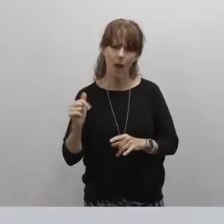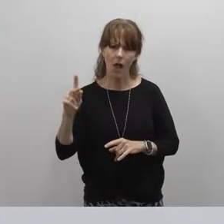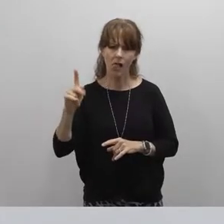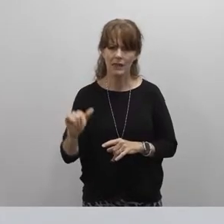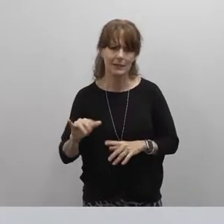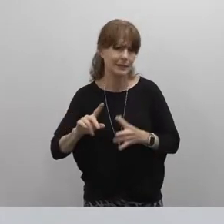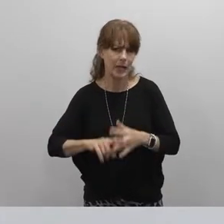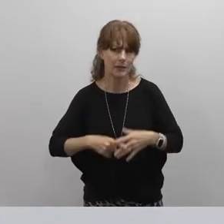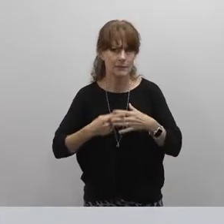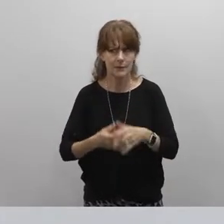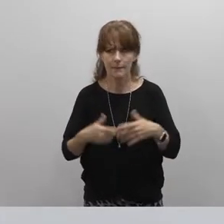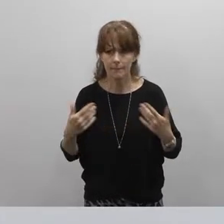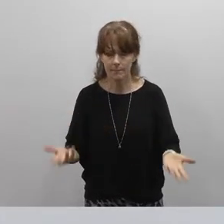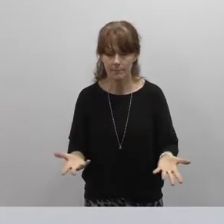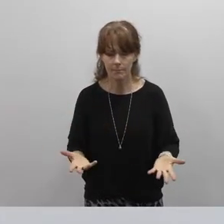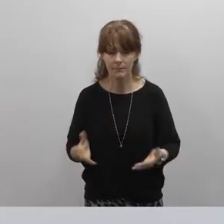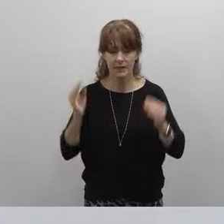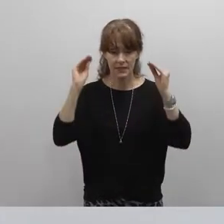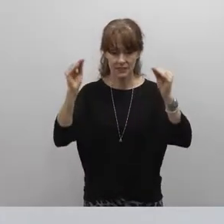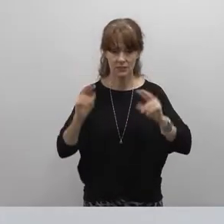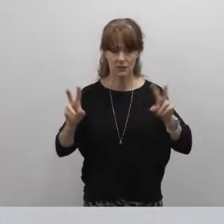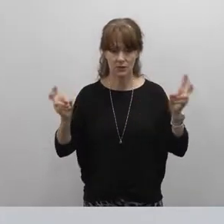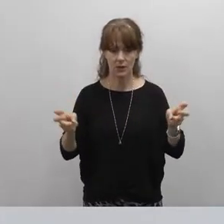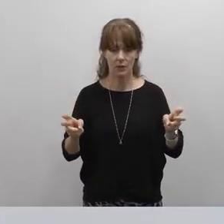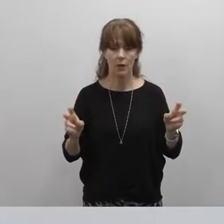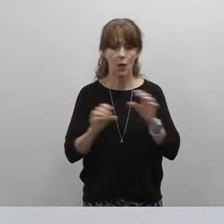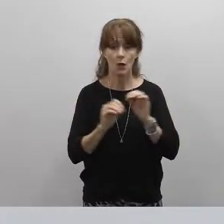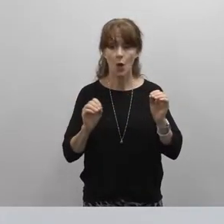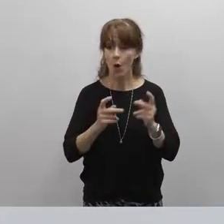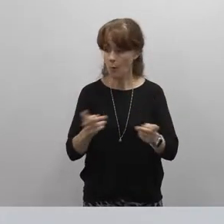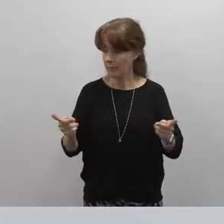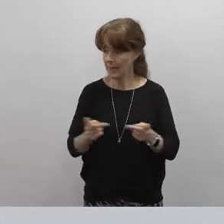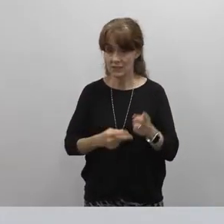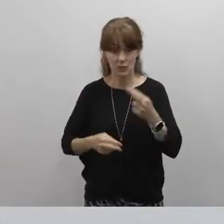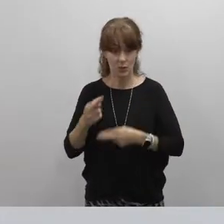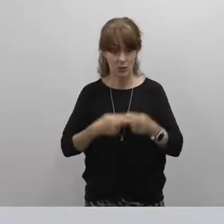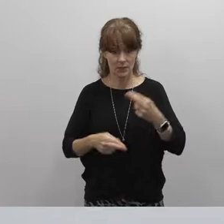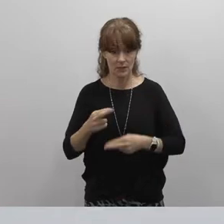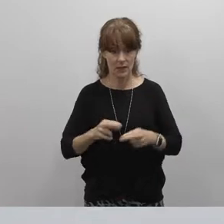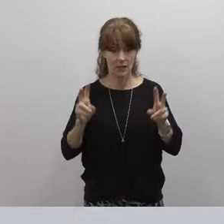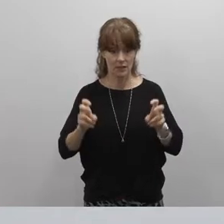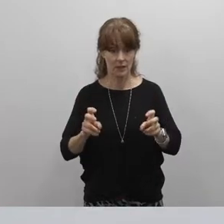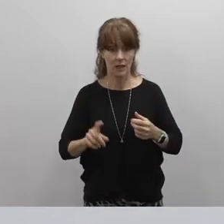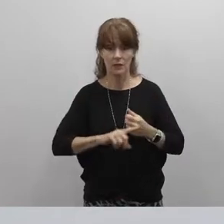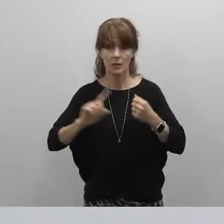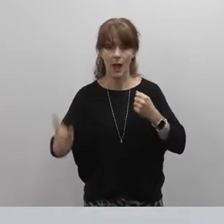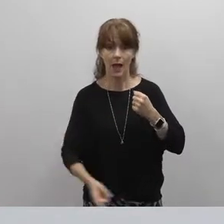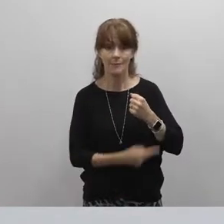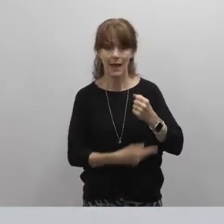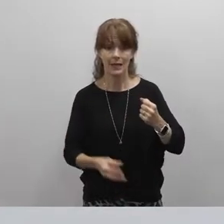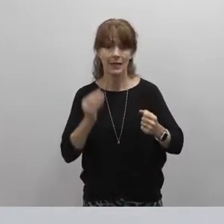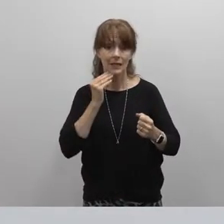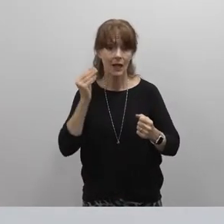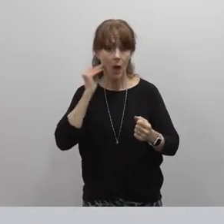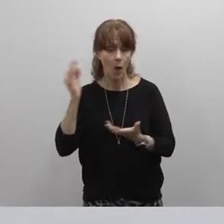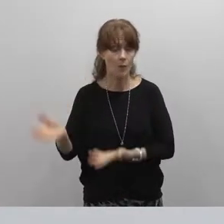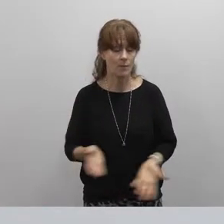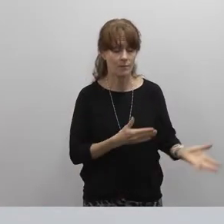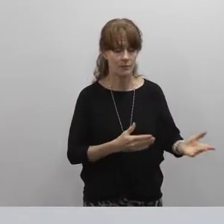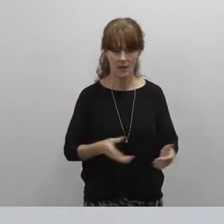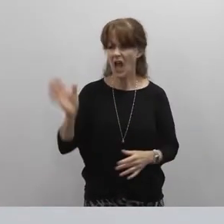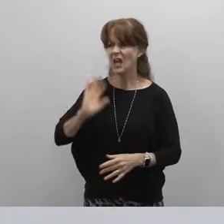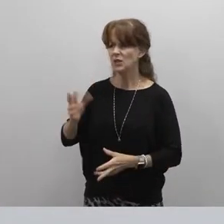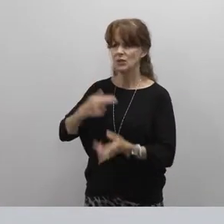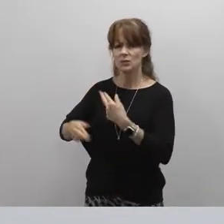started. These were some of the things shared. Quote, there's nowhere to recycle the stuff, so I bag it and take it home. Quote, I used to